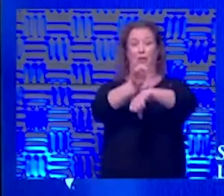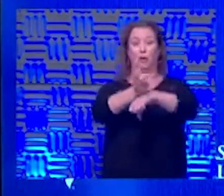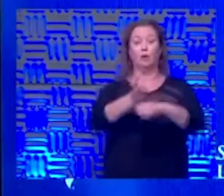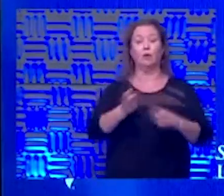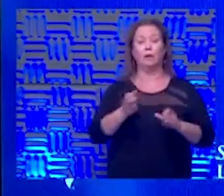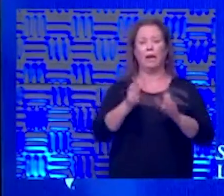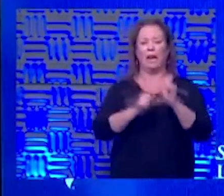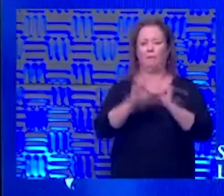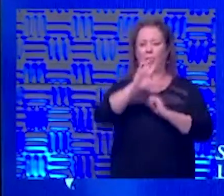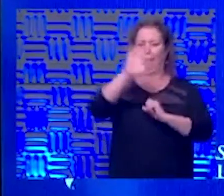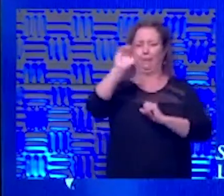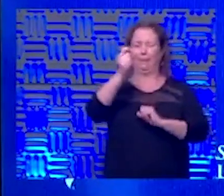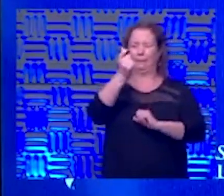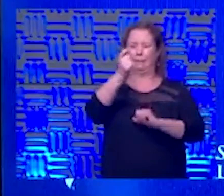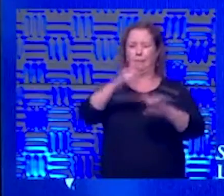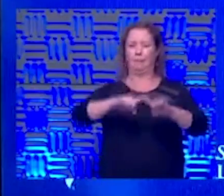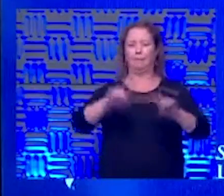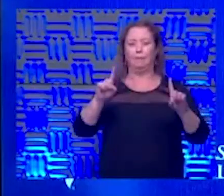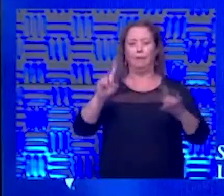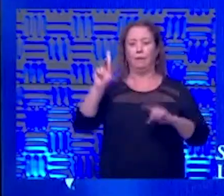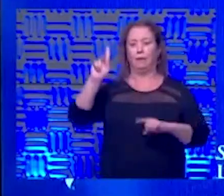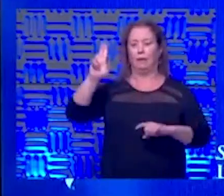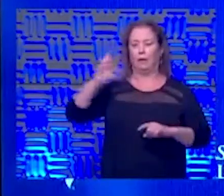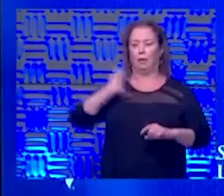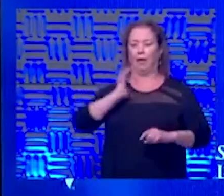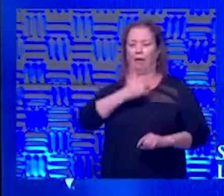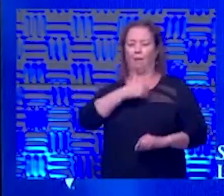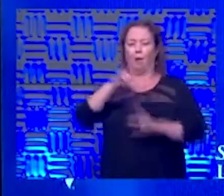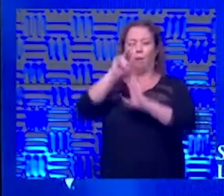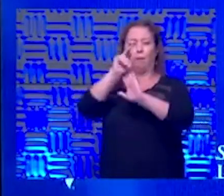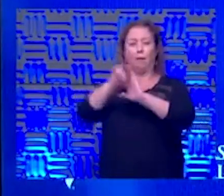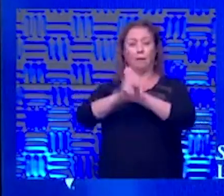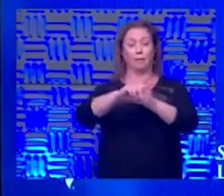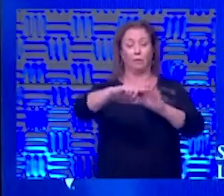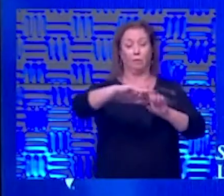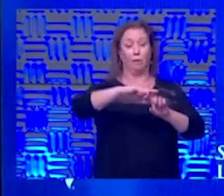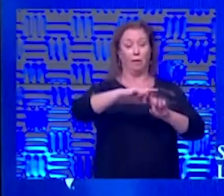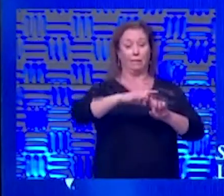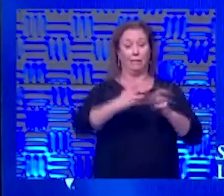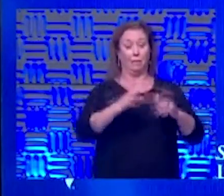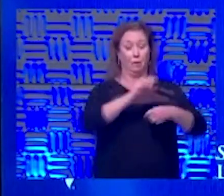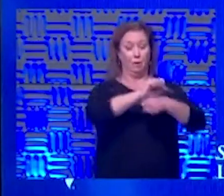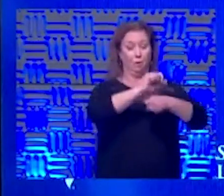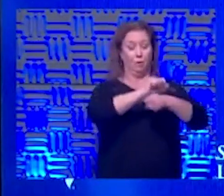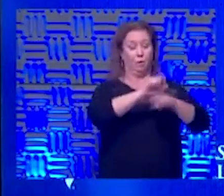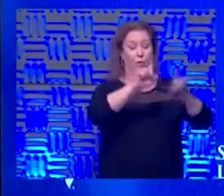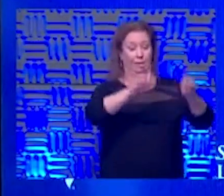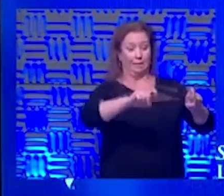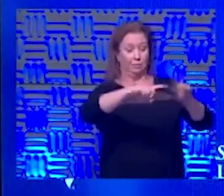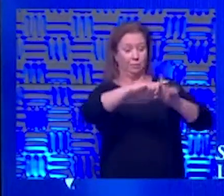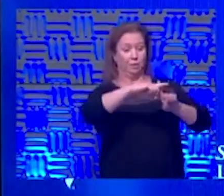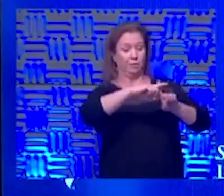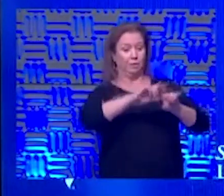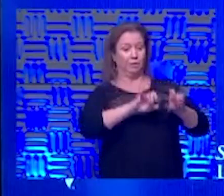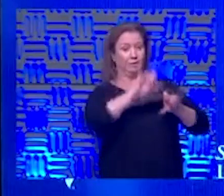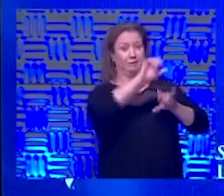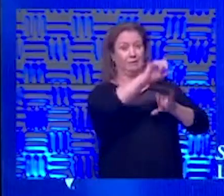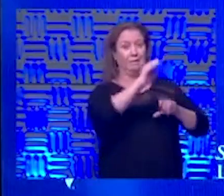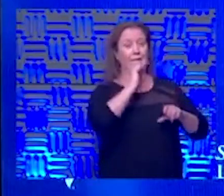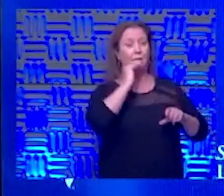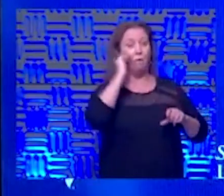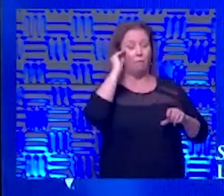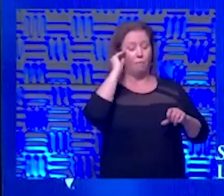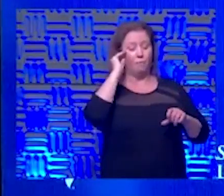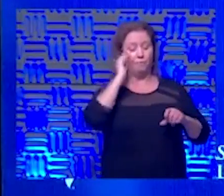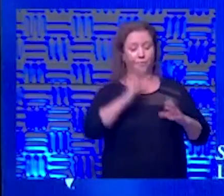every company treats this a little differently. I mean, okay, we have our own policy. If you're positive here while you work and we get tested positive, we're going to keep you whole while